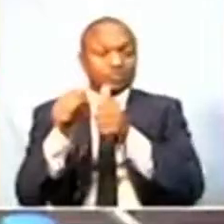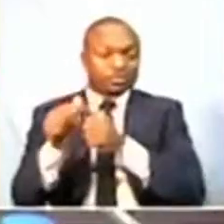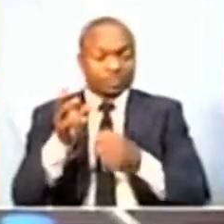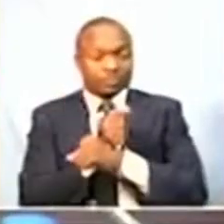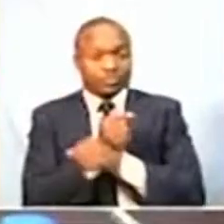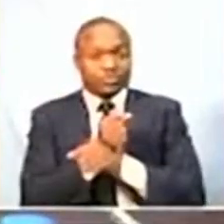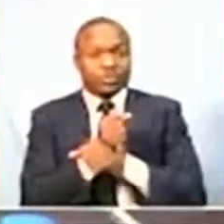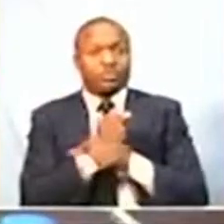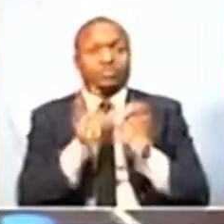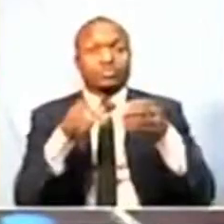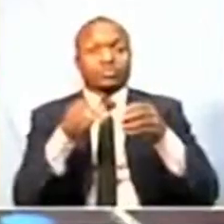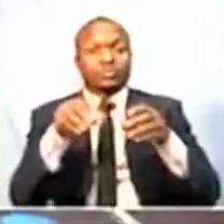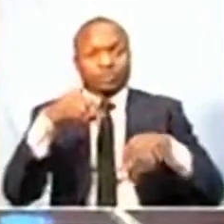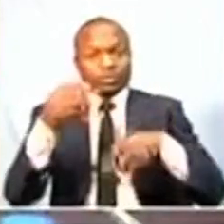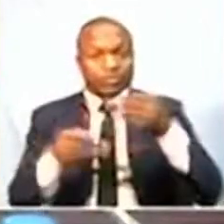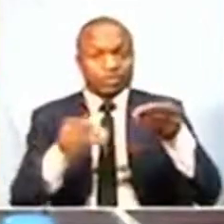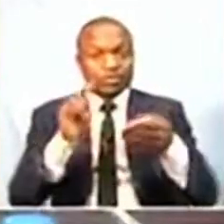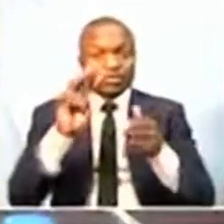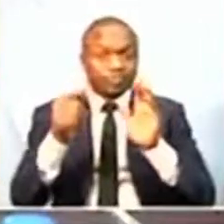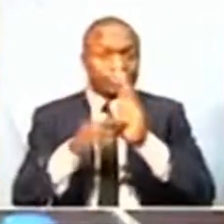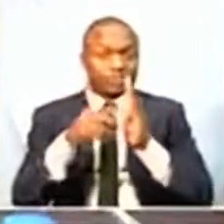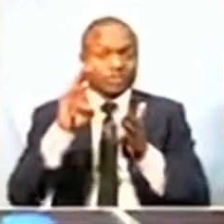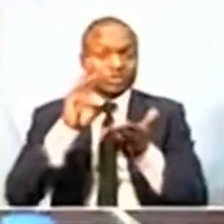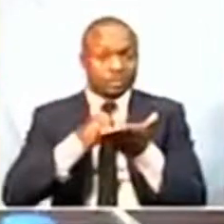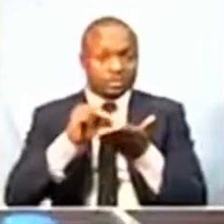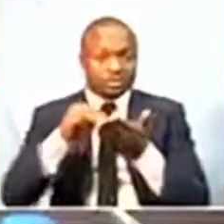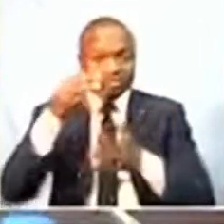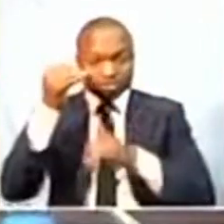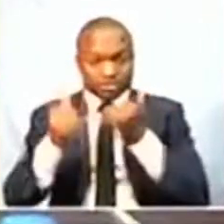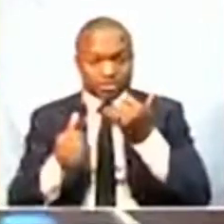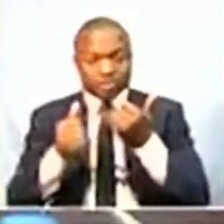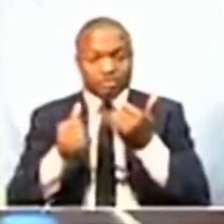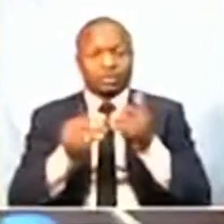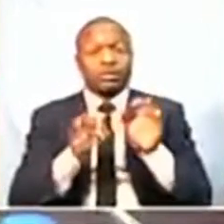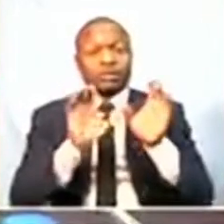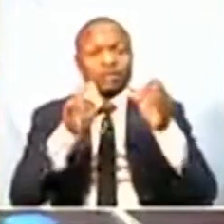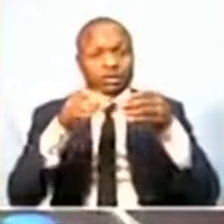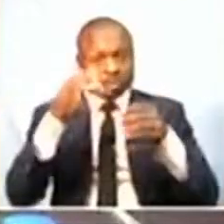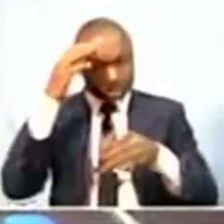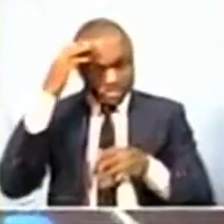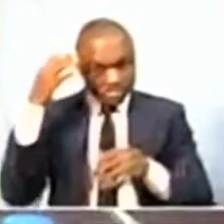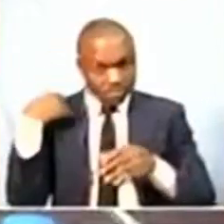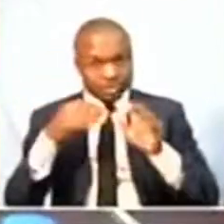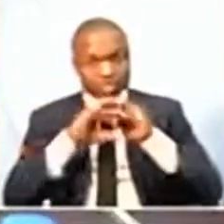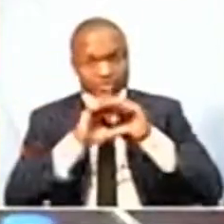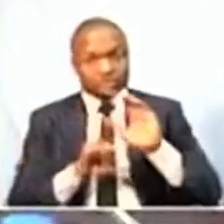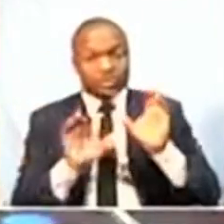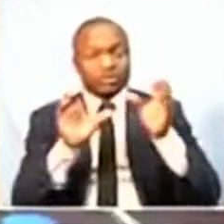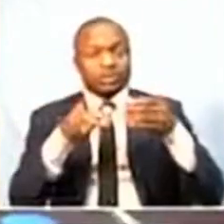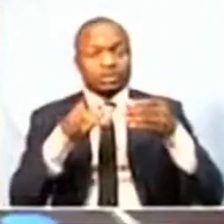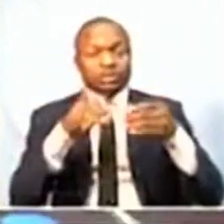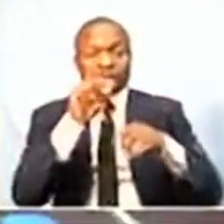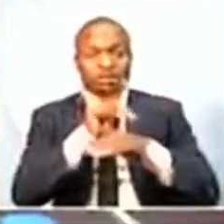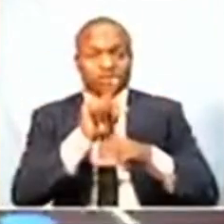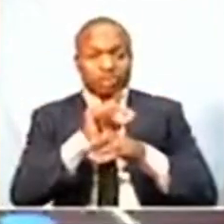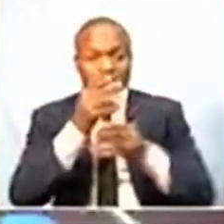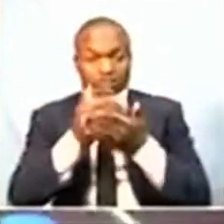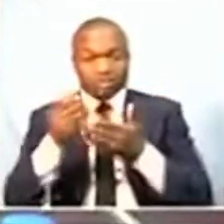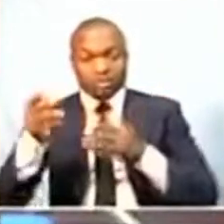the 4.6 million, Chair, on the completion of Civic Center under community project and procurement of